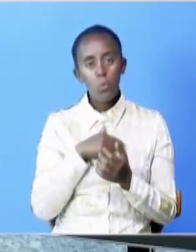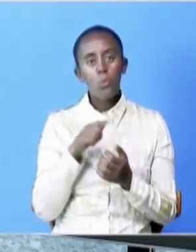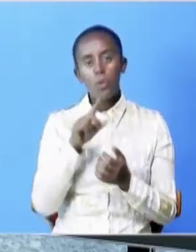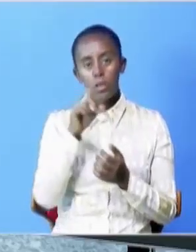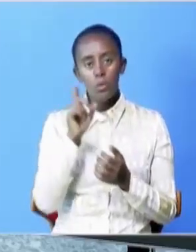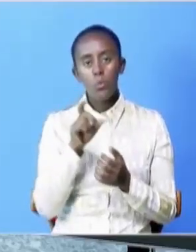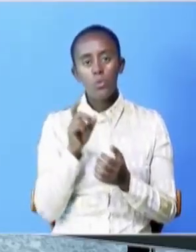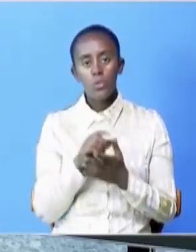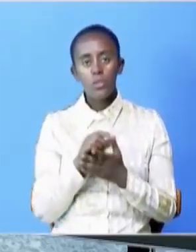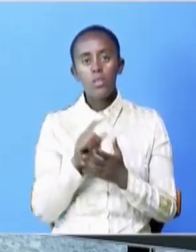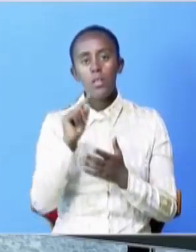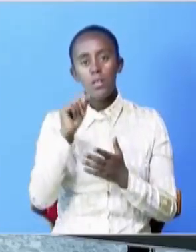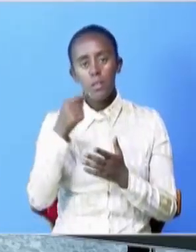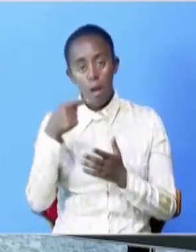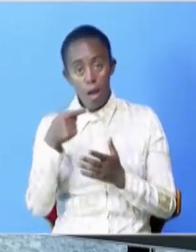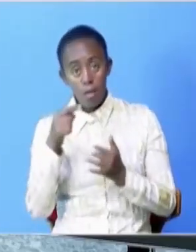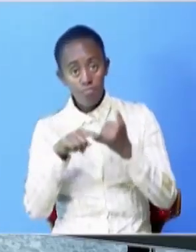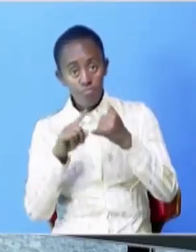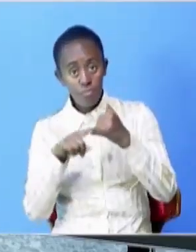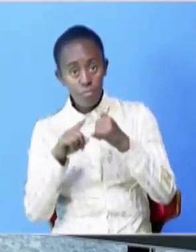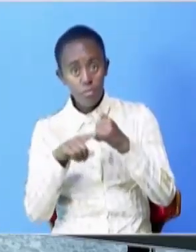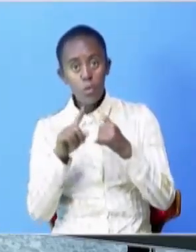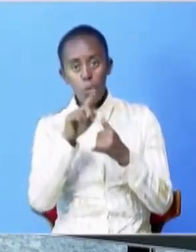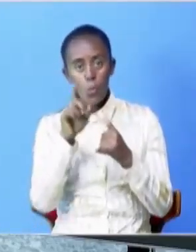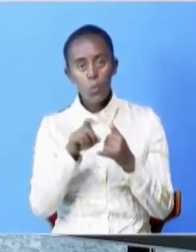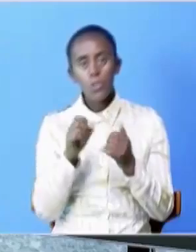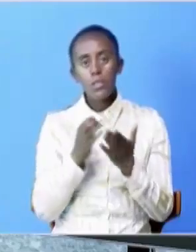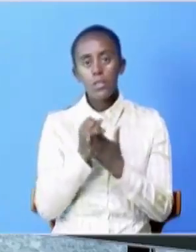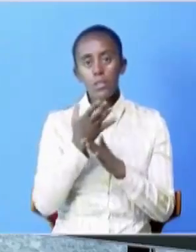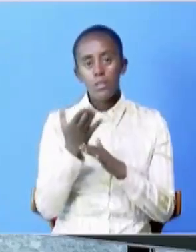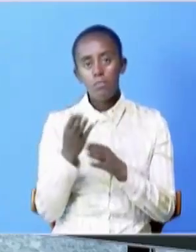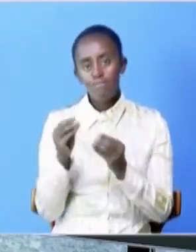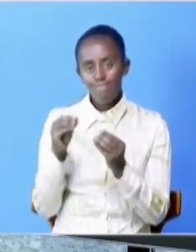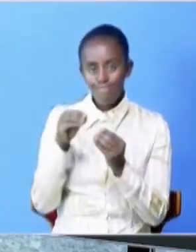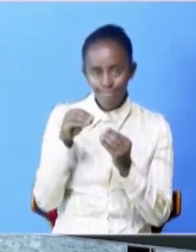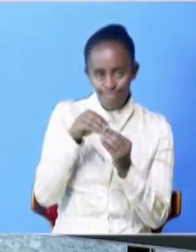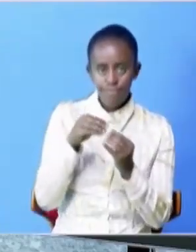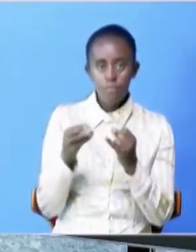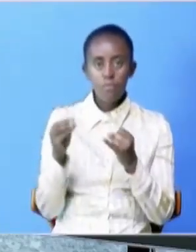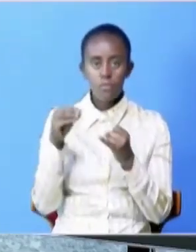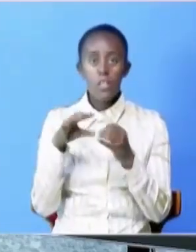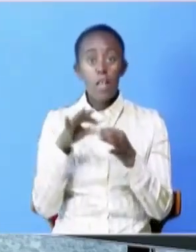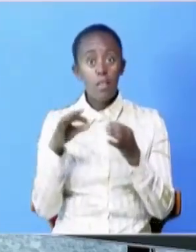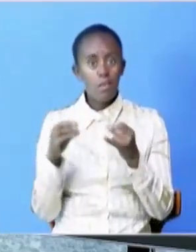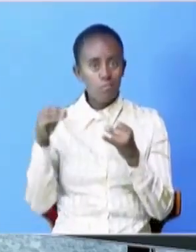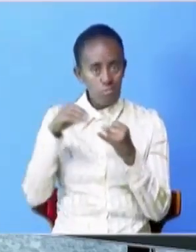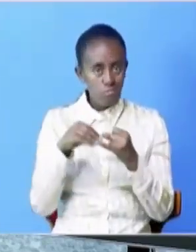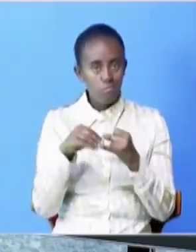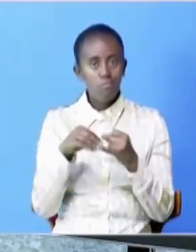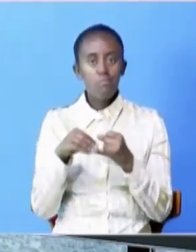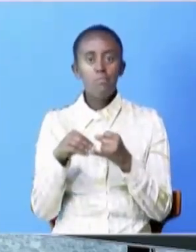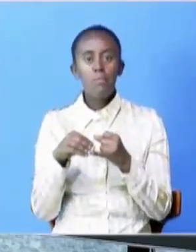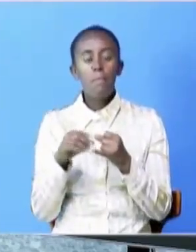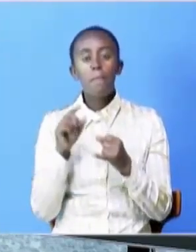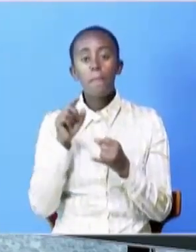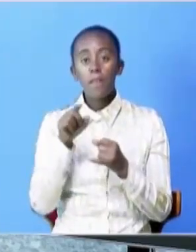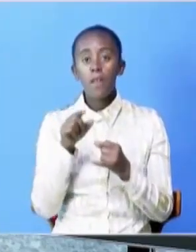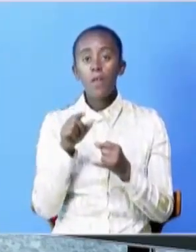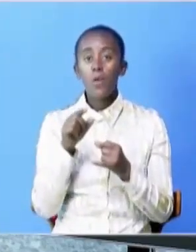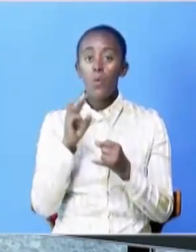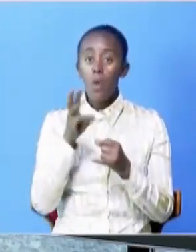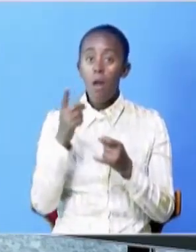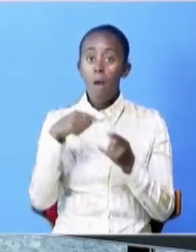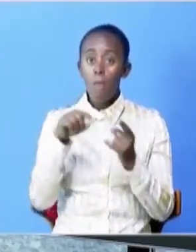a question, a tag question, something that is tagged along a sentence. So in this case, you will come to